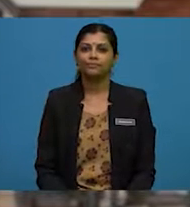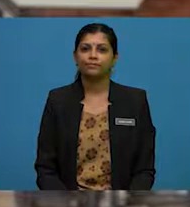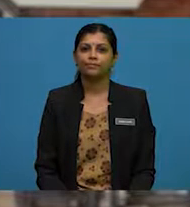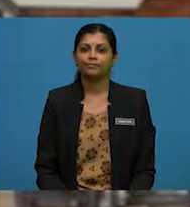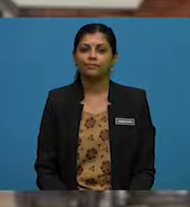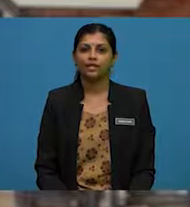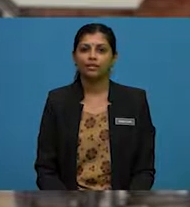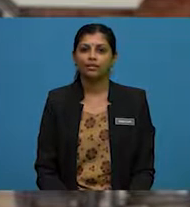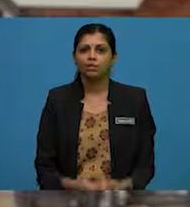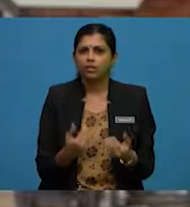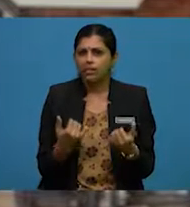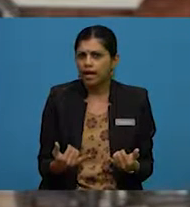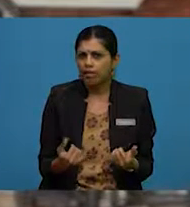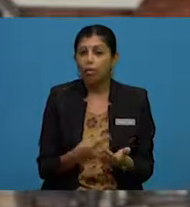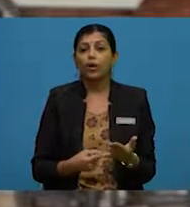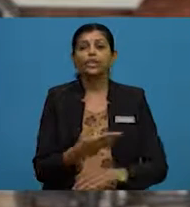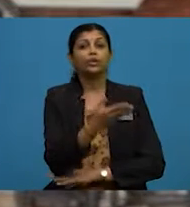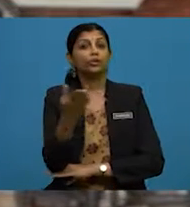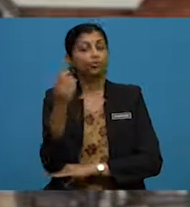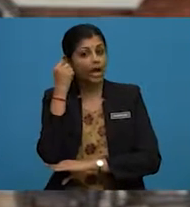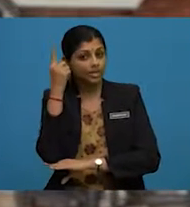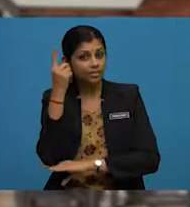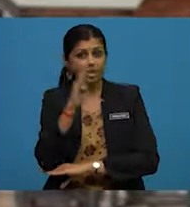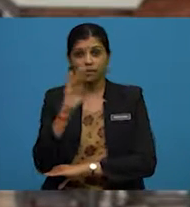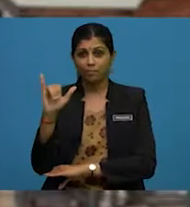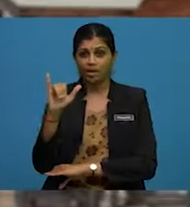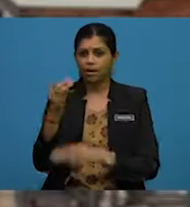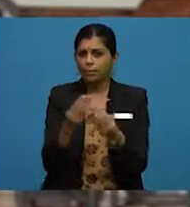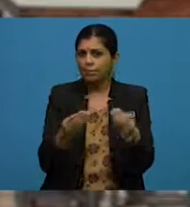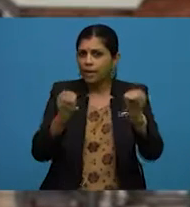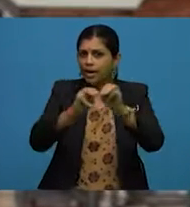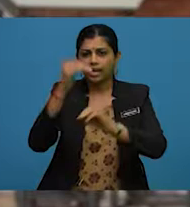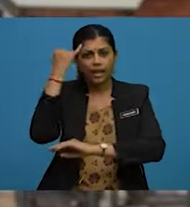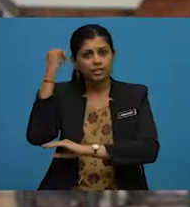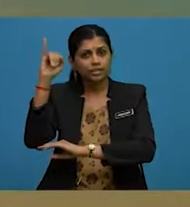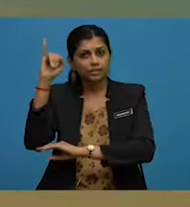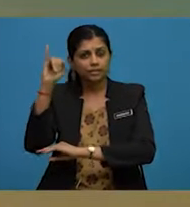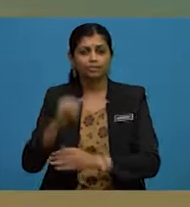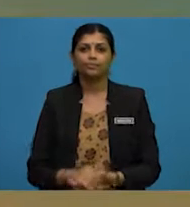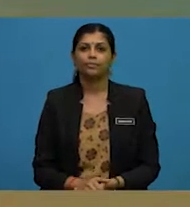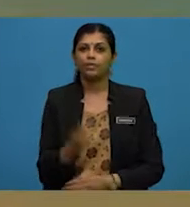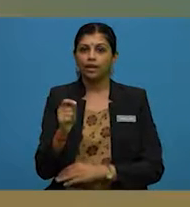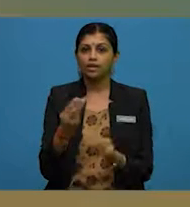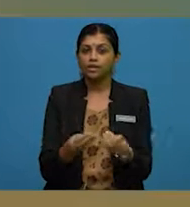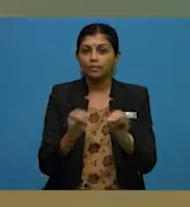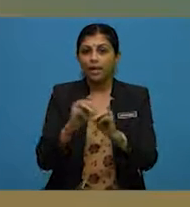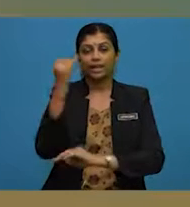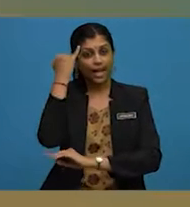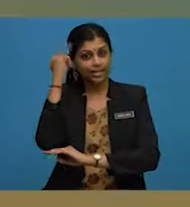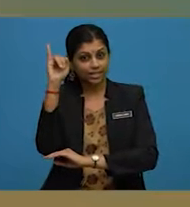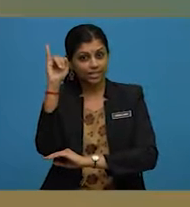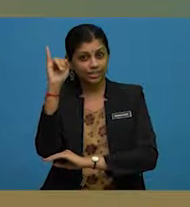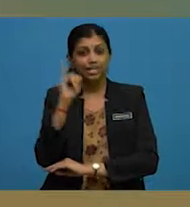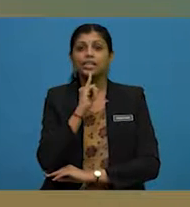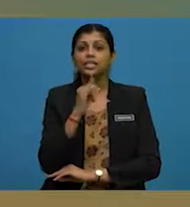Now, what do you understand by the main idea? The main idea is